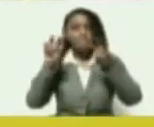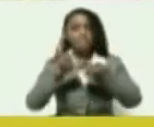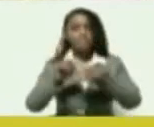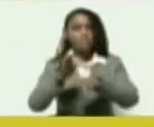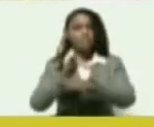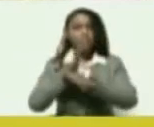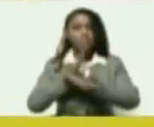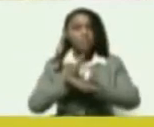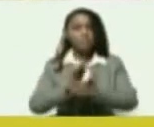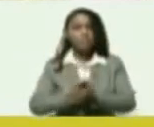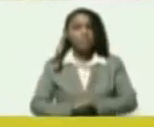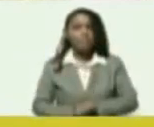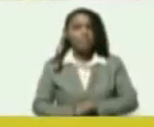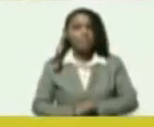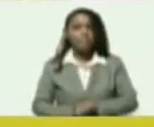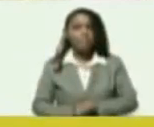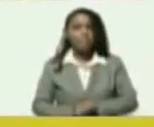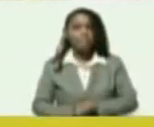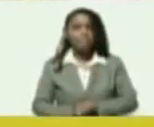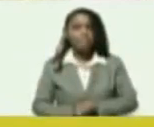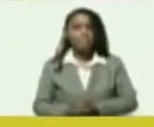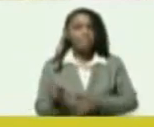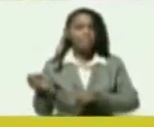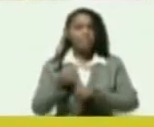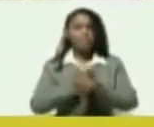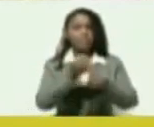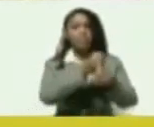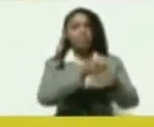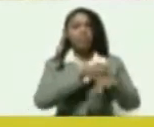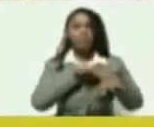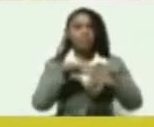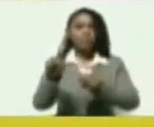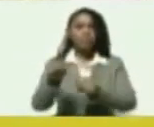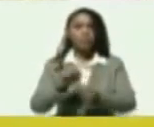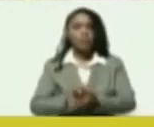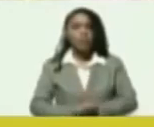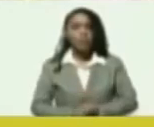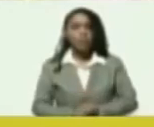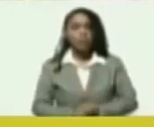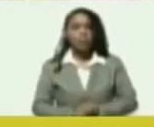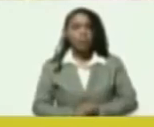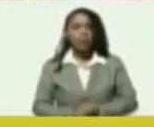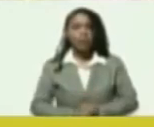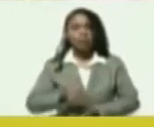to the onslaught, to the blockade, to the imperial aggressions.